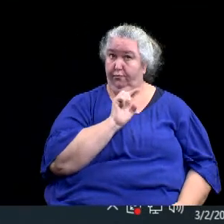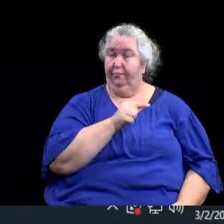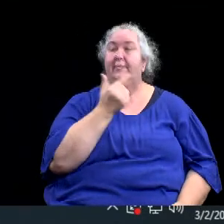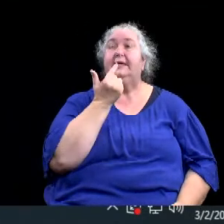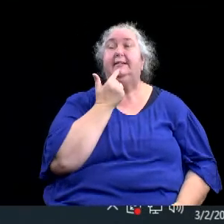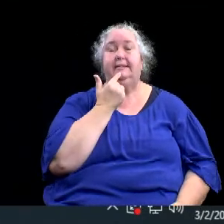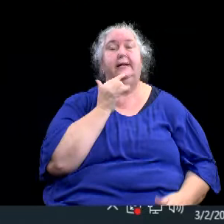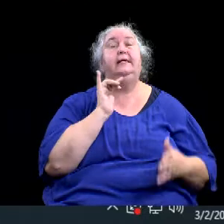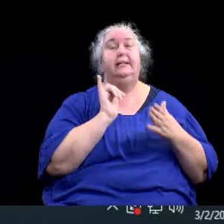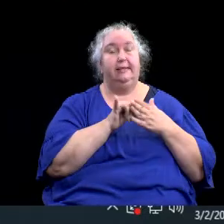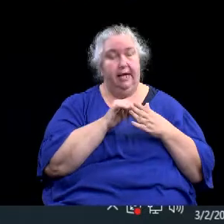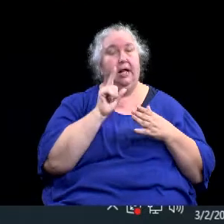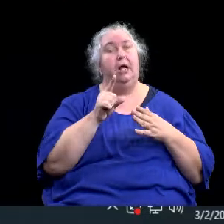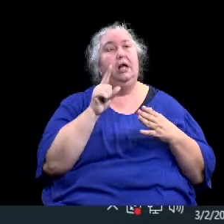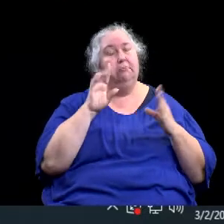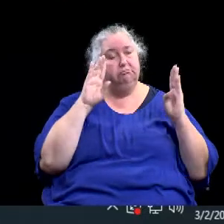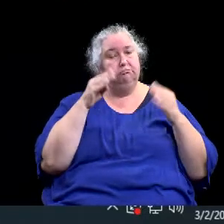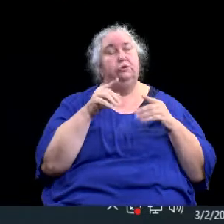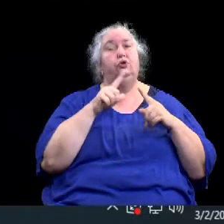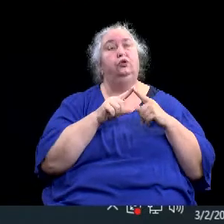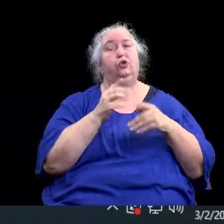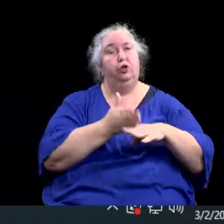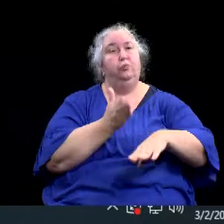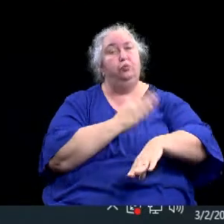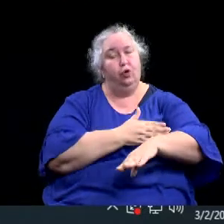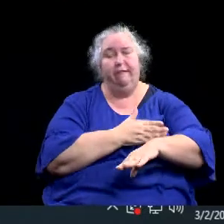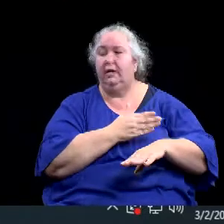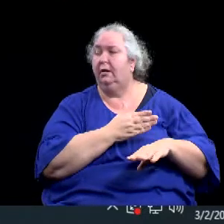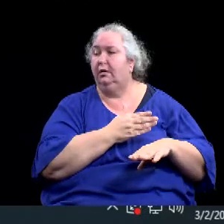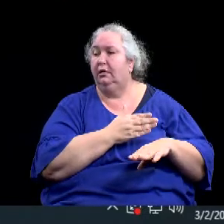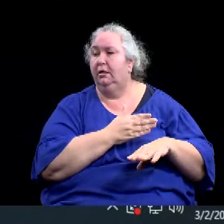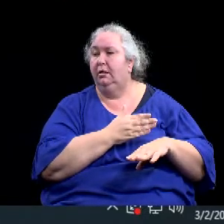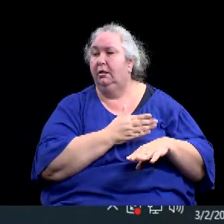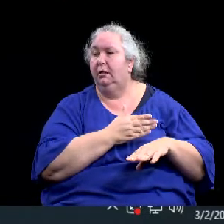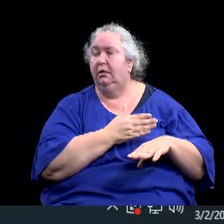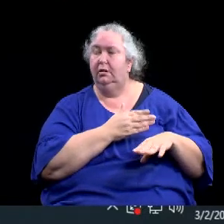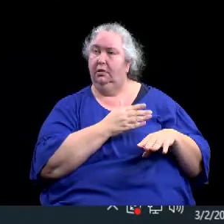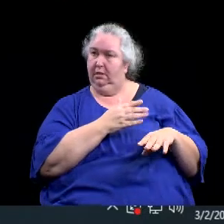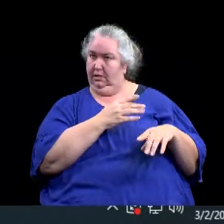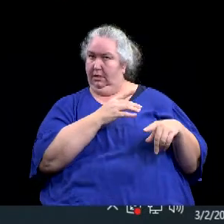in 2030. Since the greenhouse gas potential of this refrigerant,